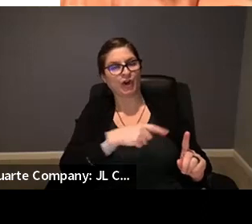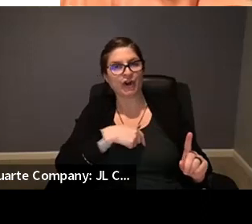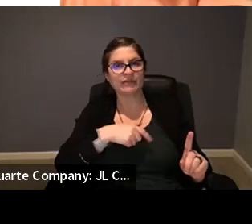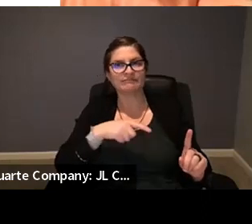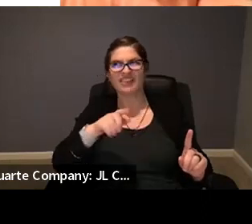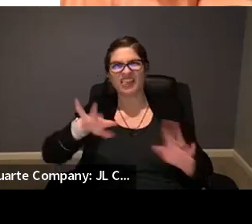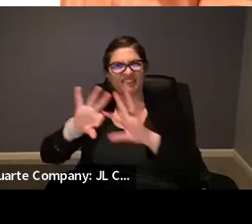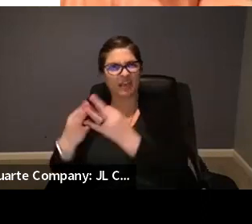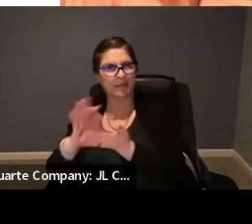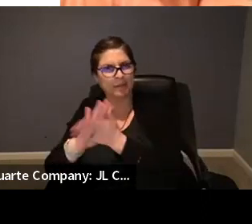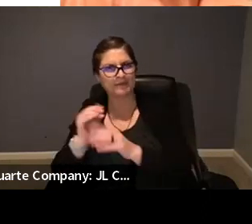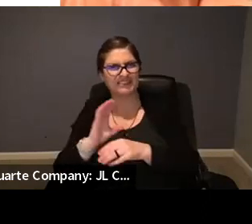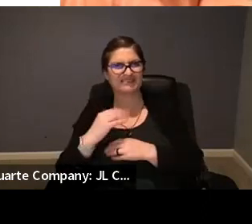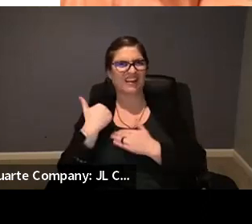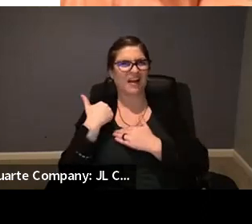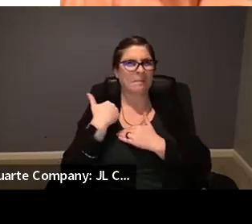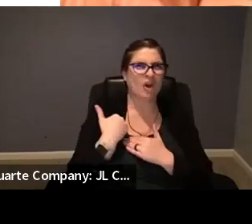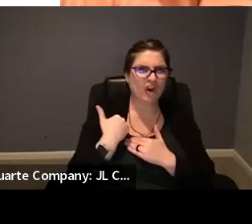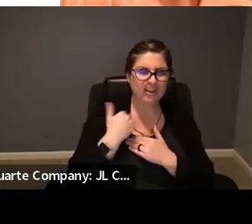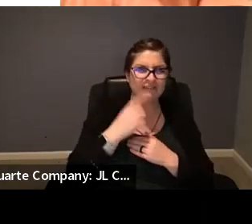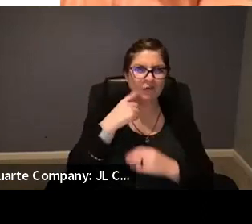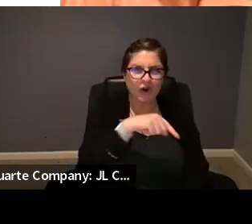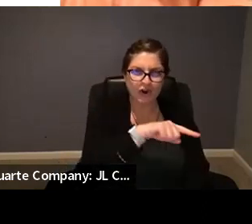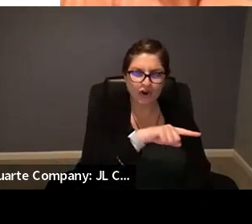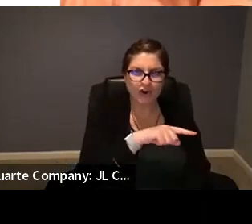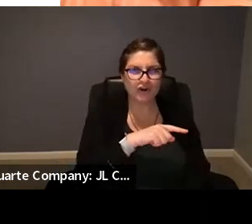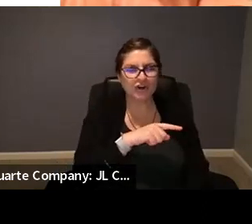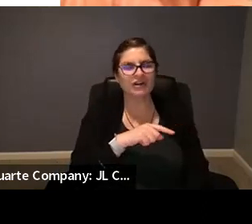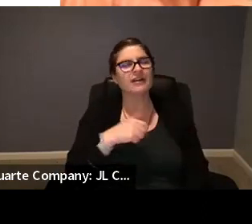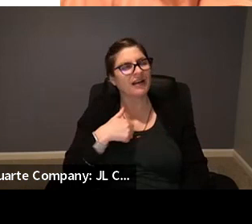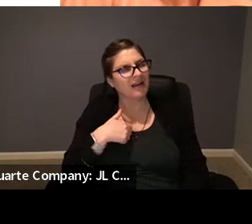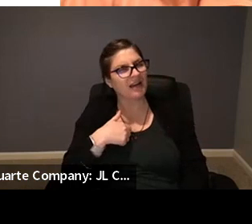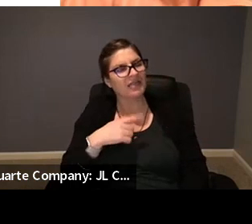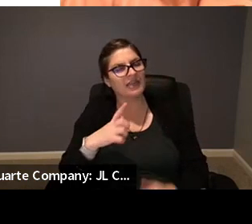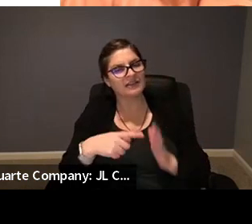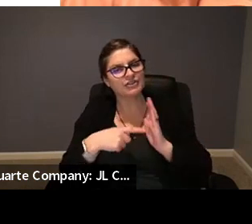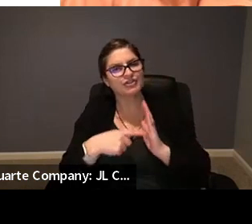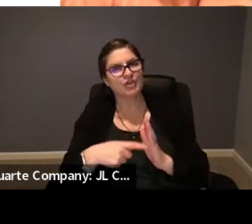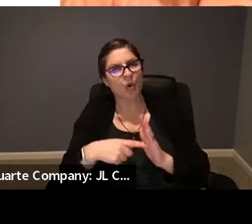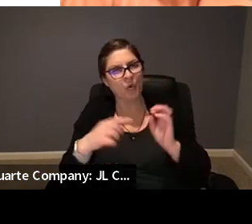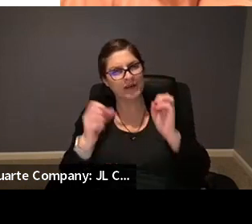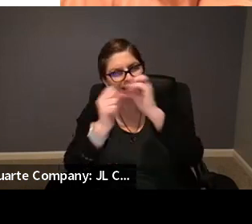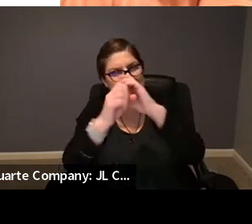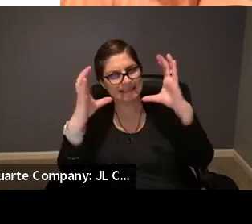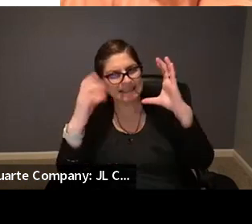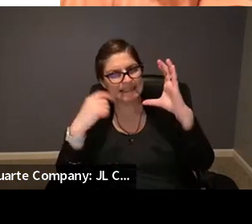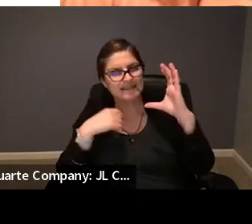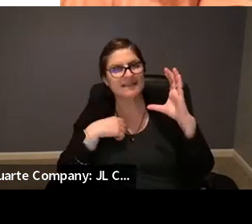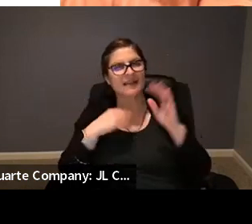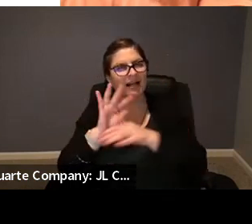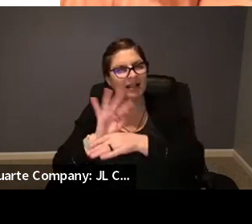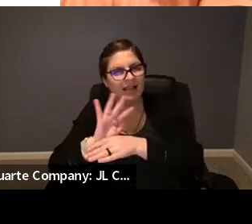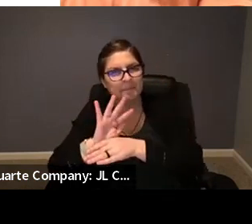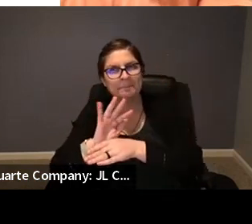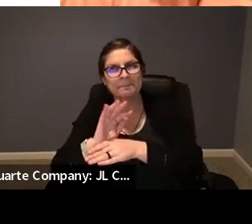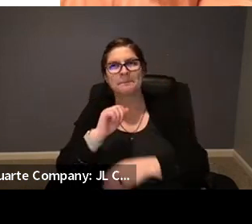burden on her, you know what I mean? And they showed this scene in a clip where